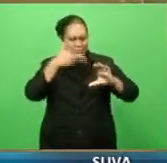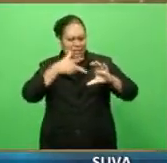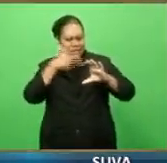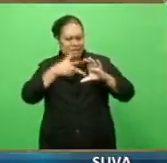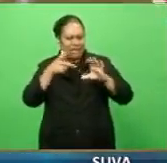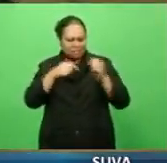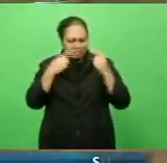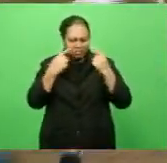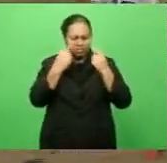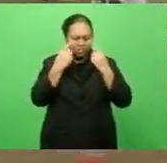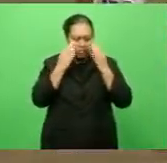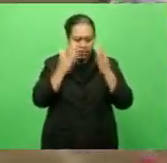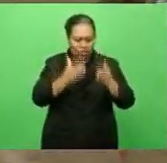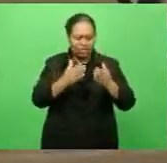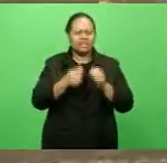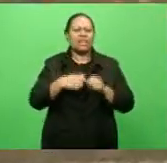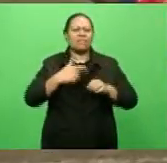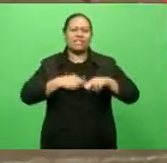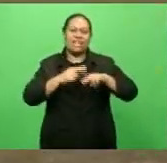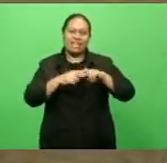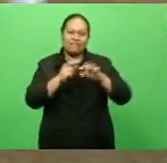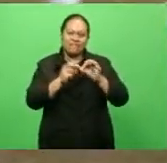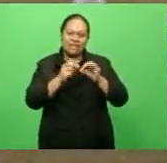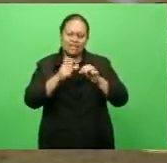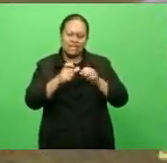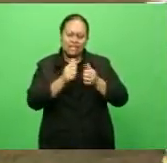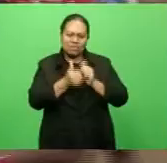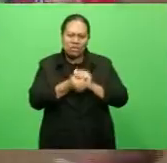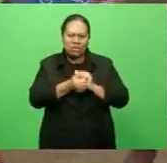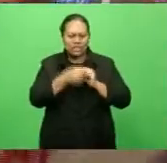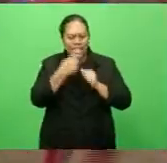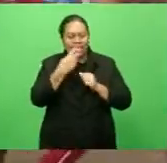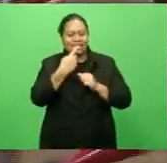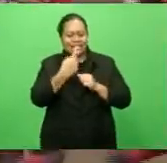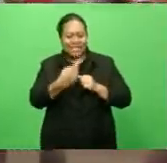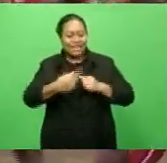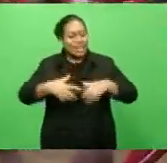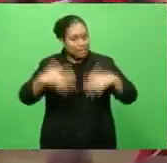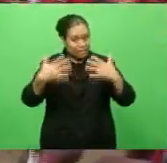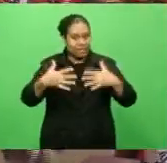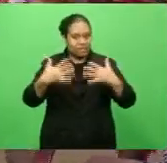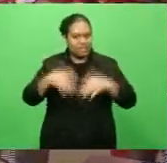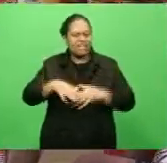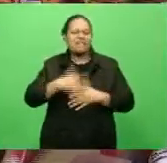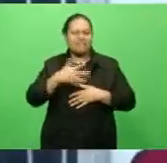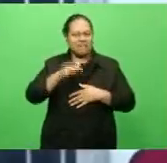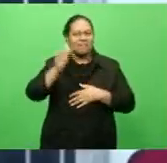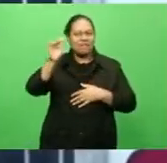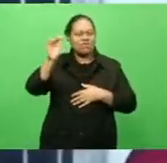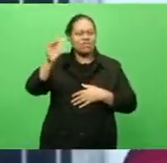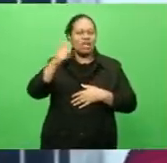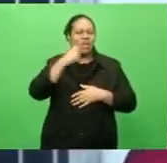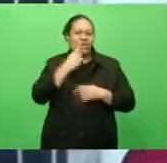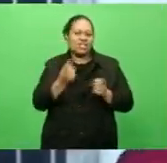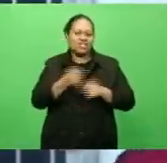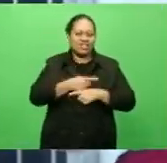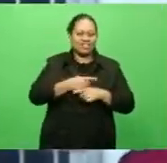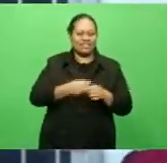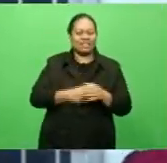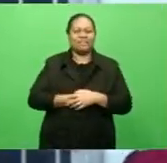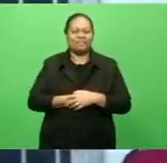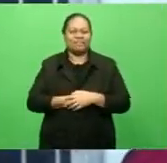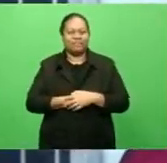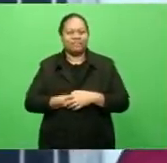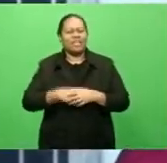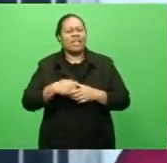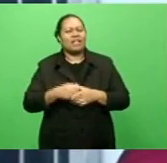speaking exclusively to FBC Sports, the 30-year-old reveals 15s may be the future for him. I've been